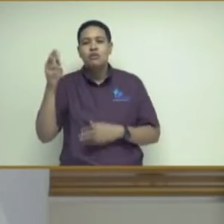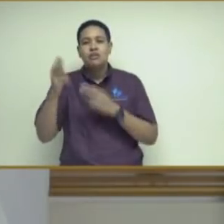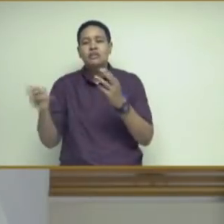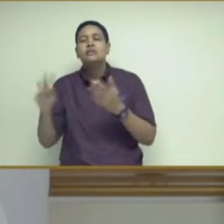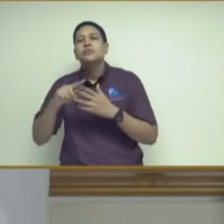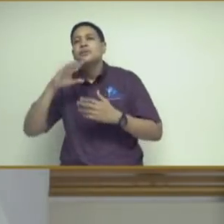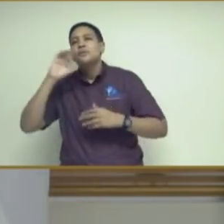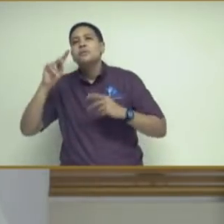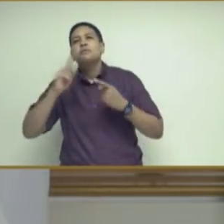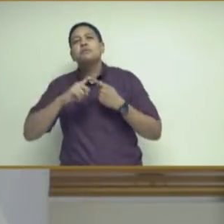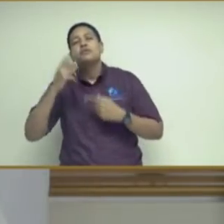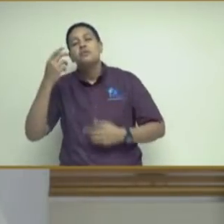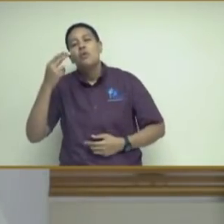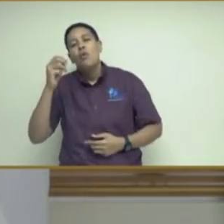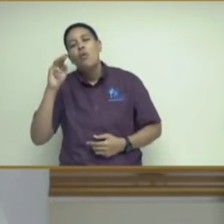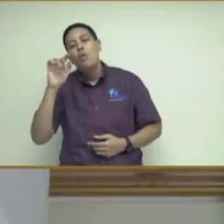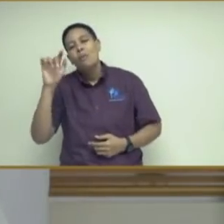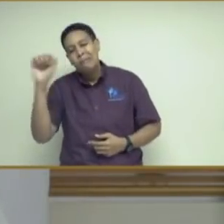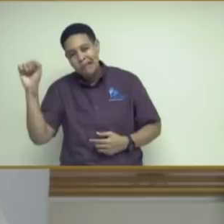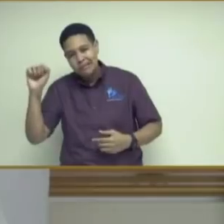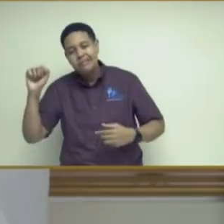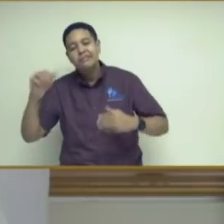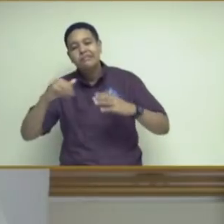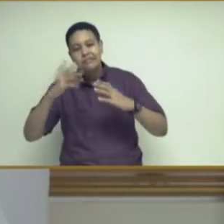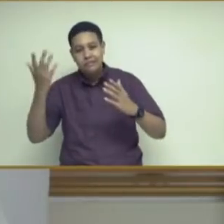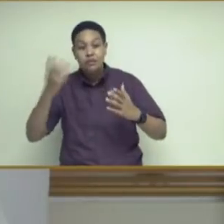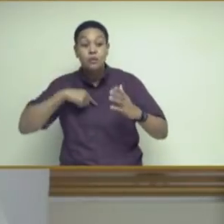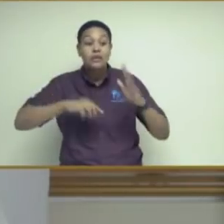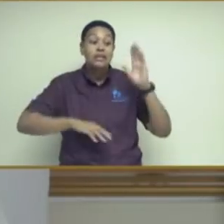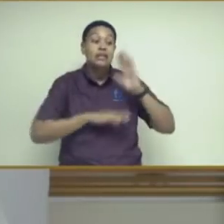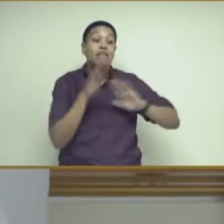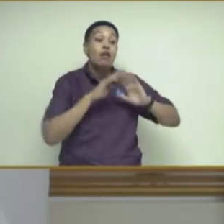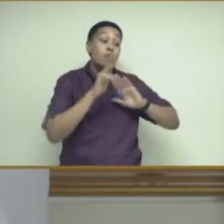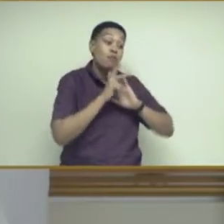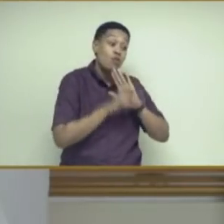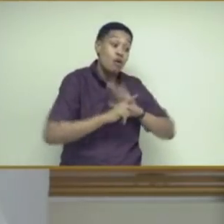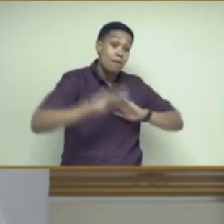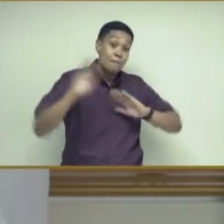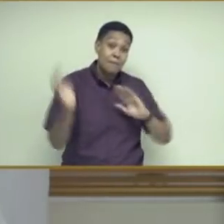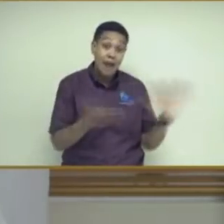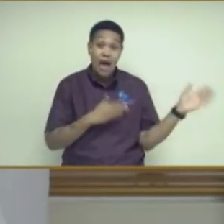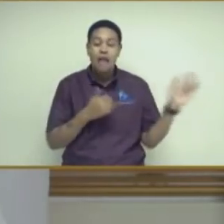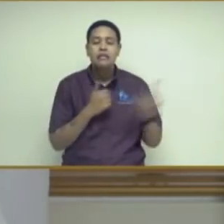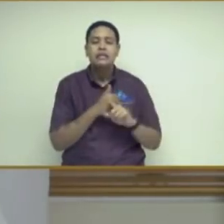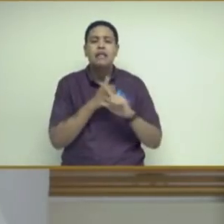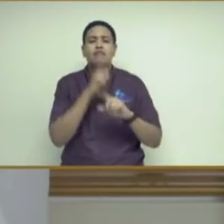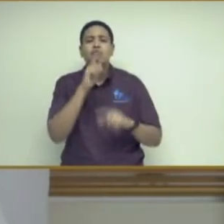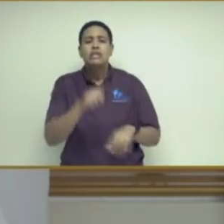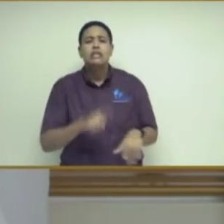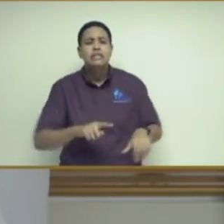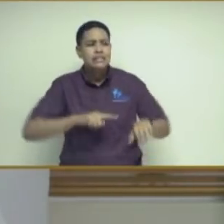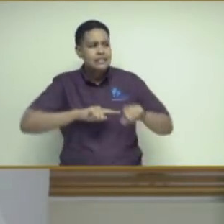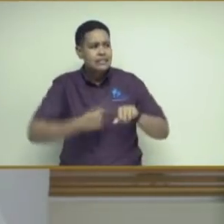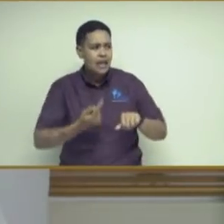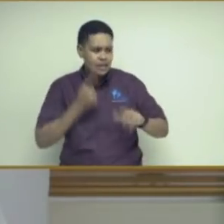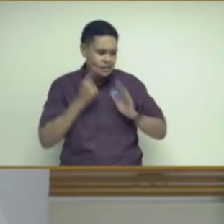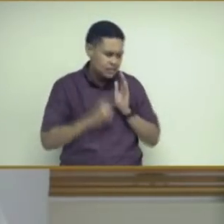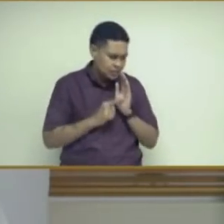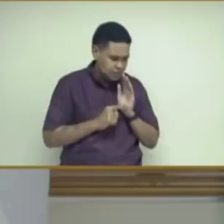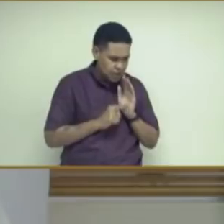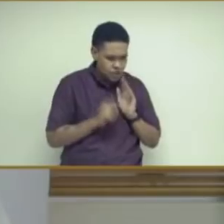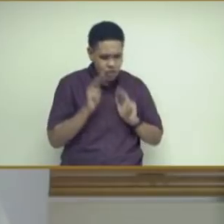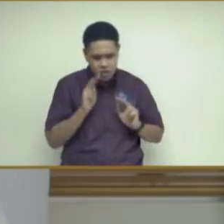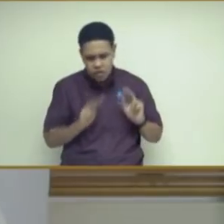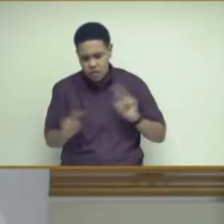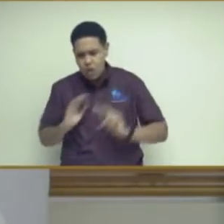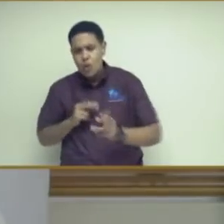that we developed a plan, a protocol, and also had commenced inspections of our